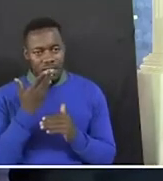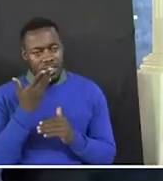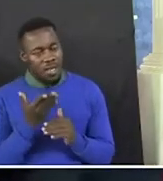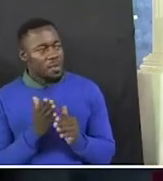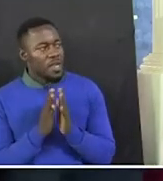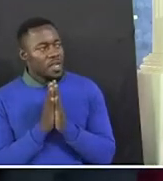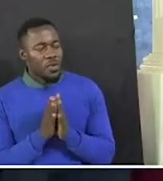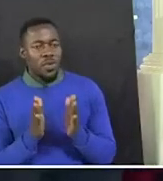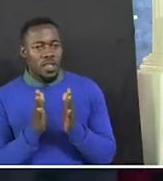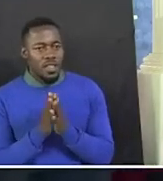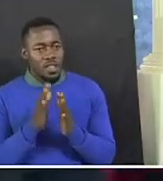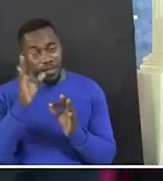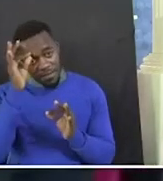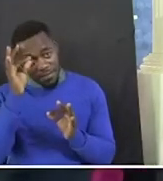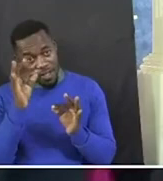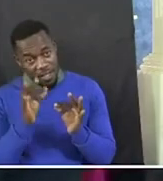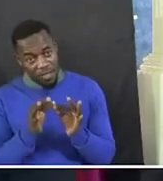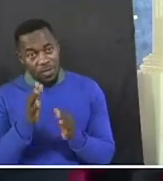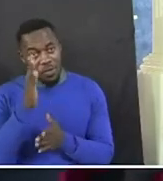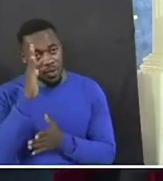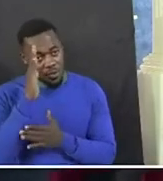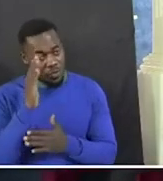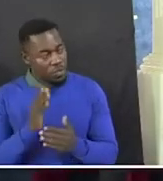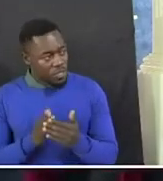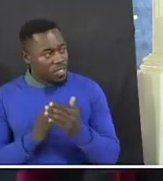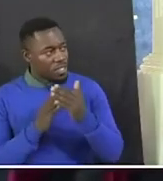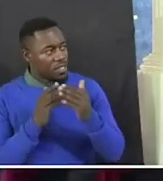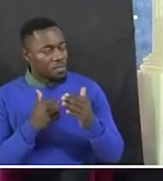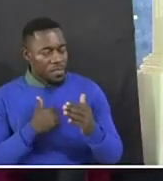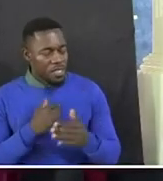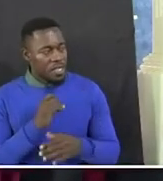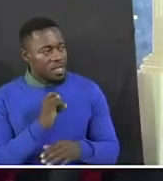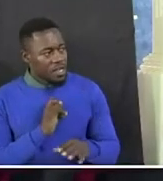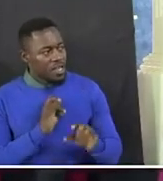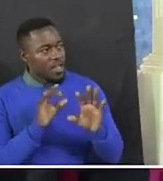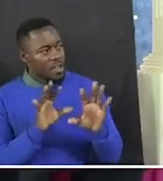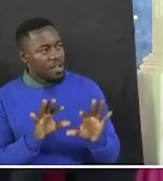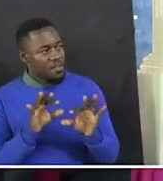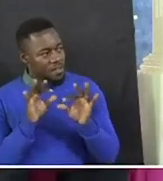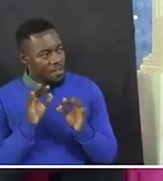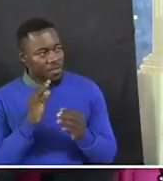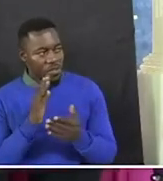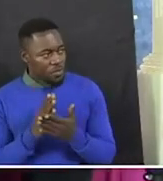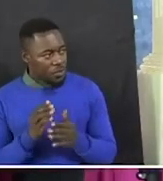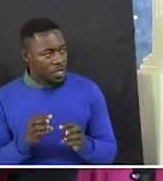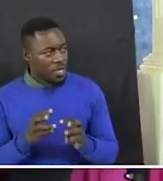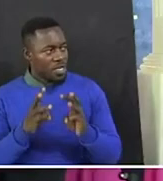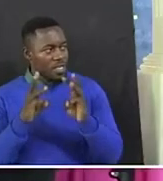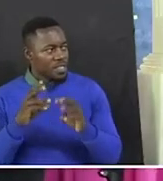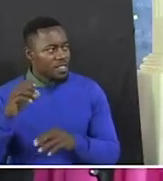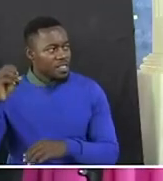fa to to guide me I found the way the sun